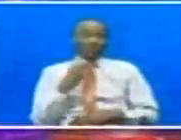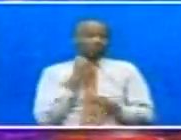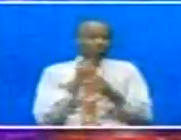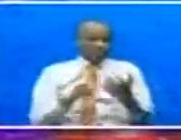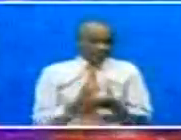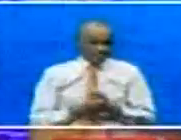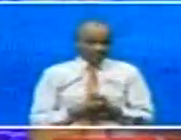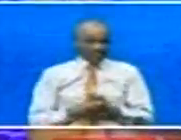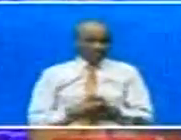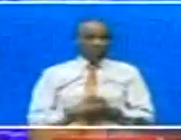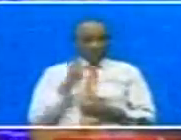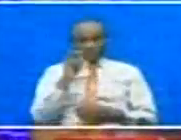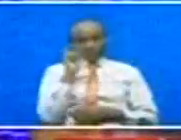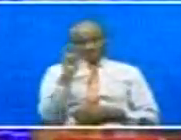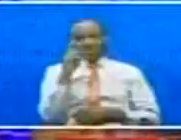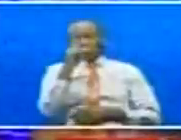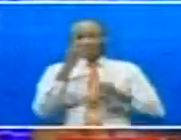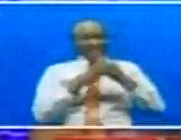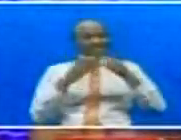at the scenario of